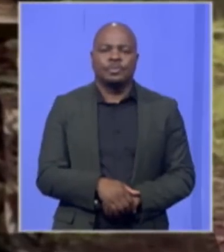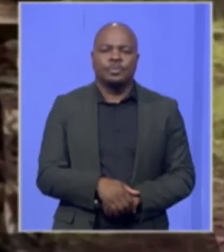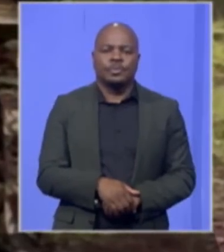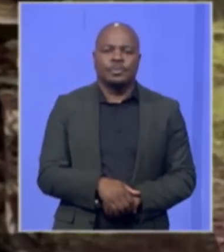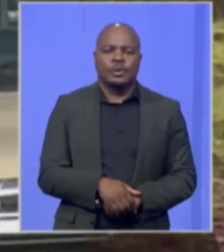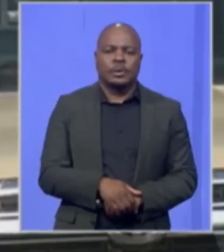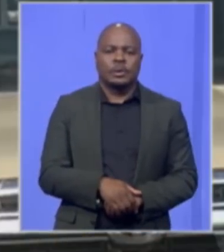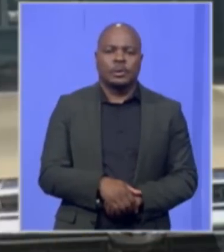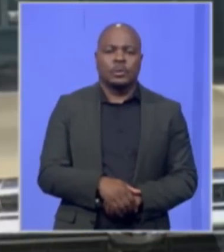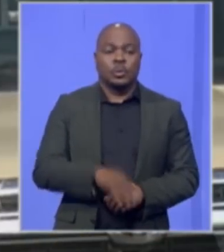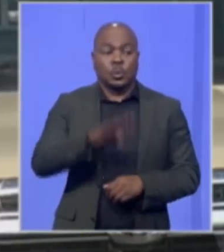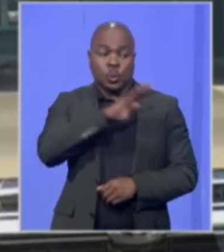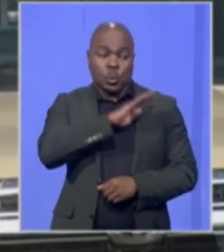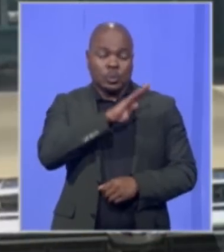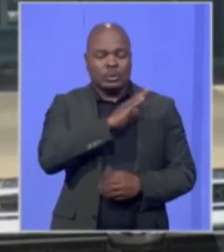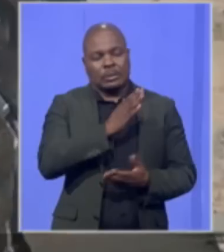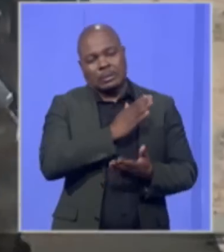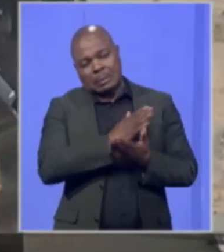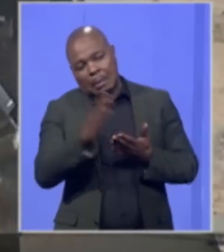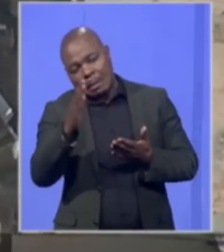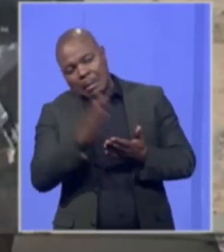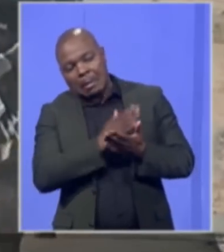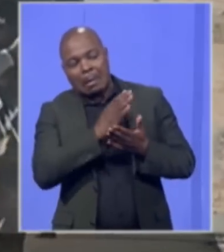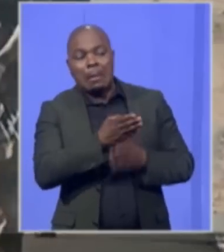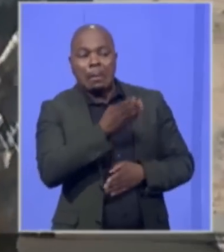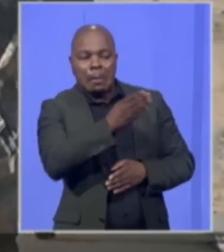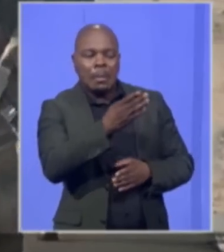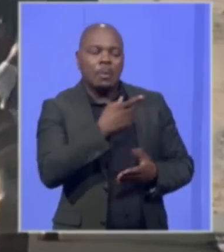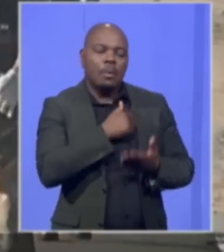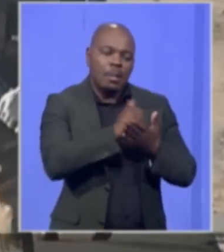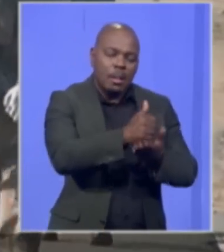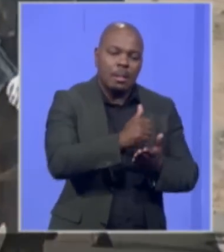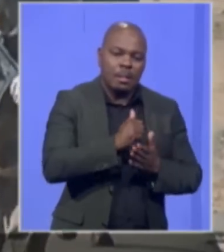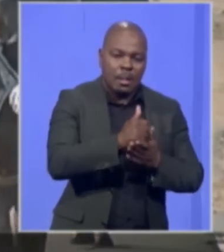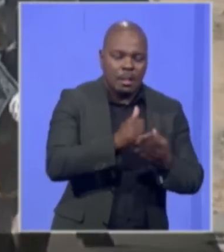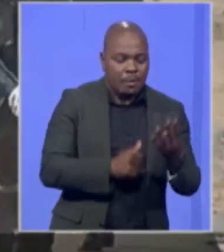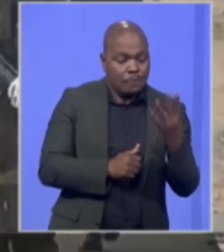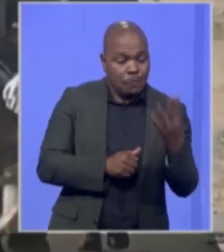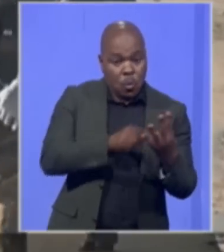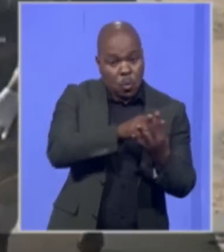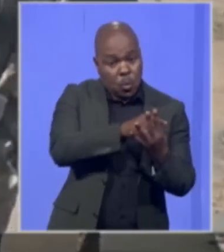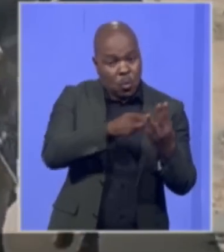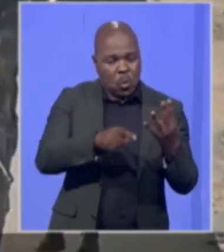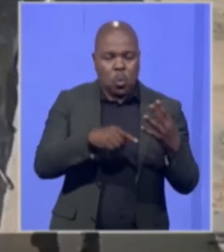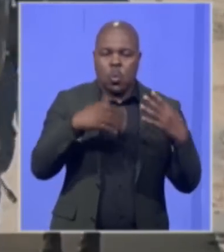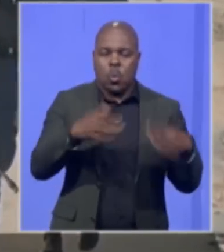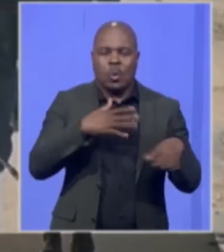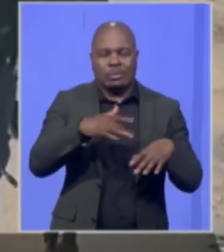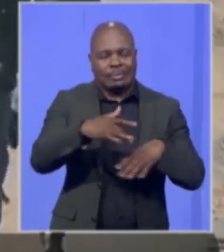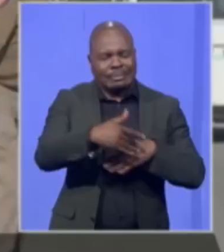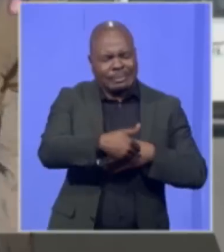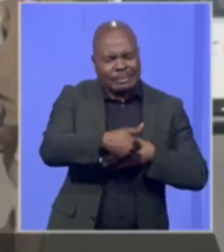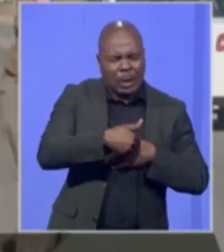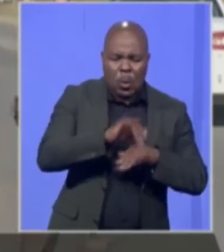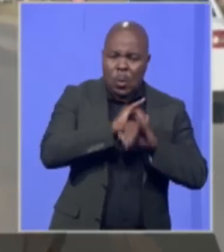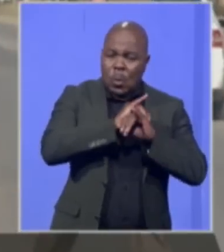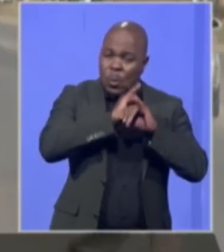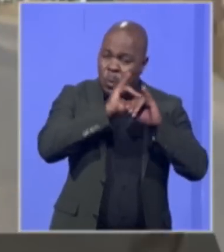The soldiers, some are still being attended. The four are critically